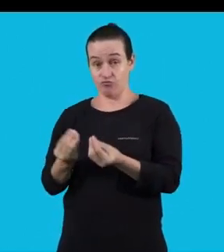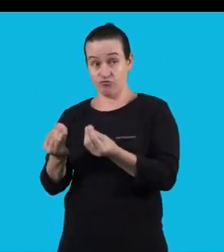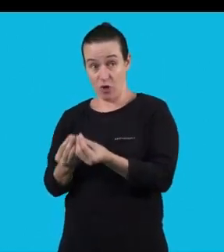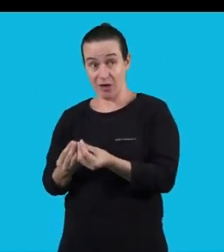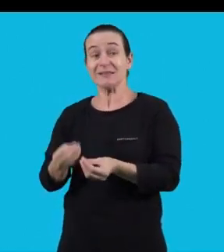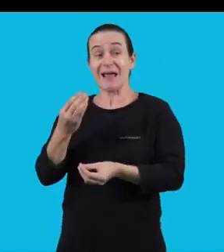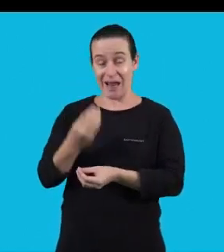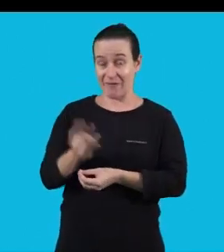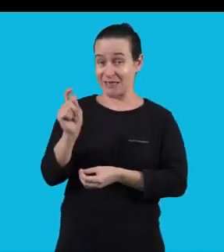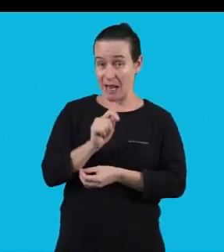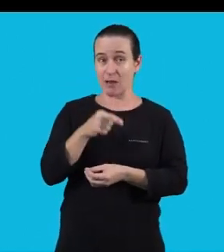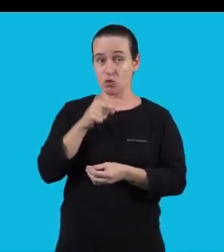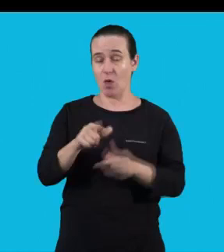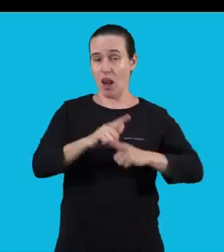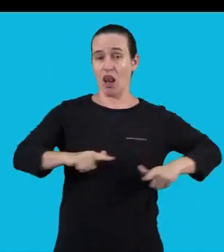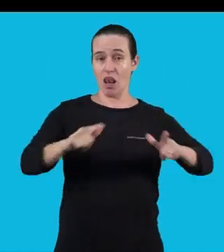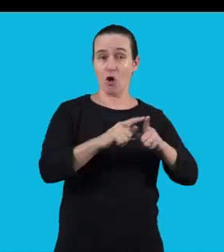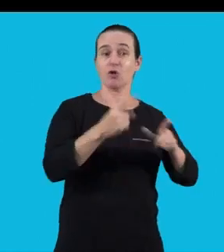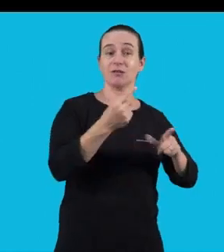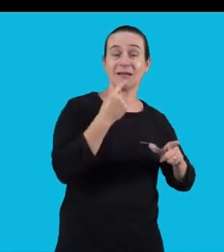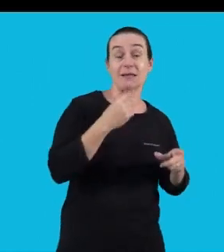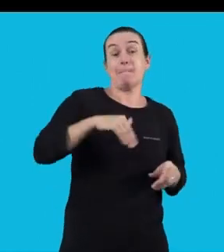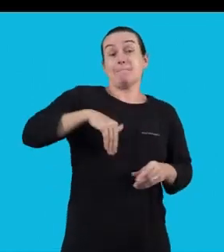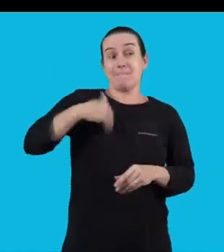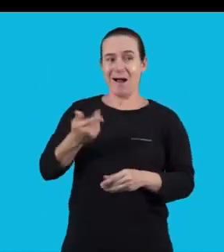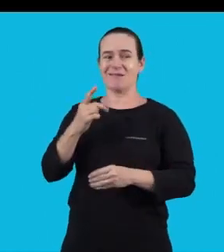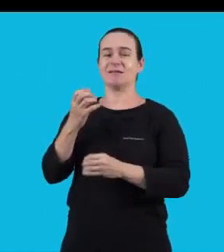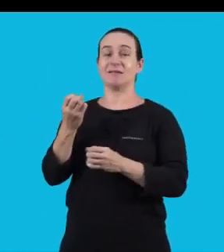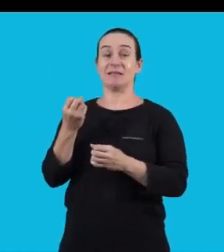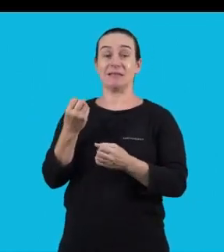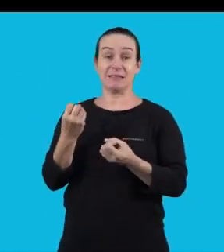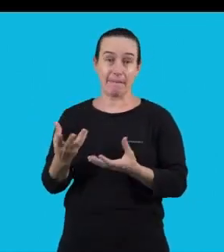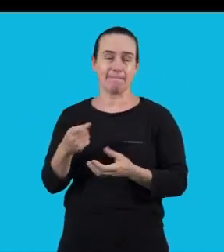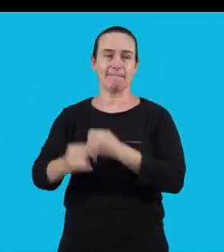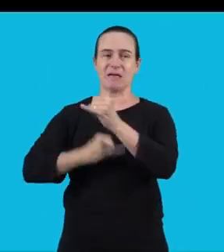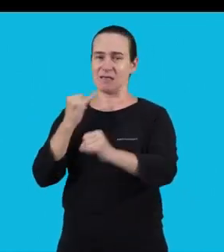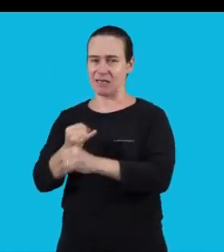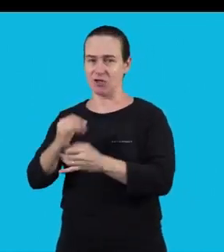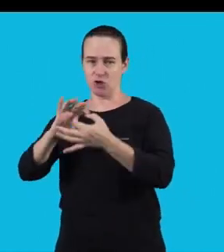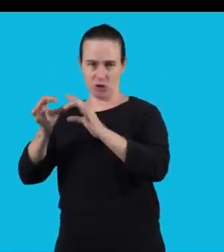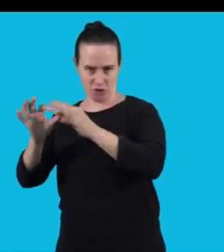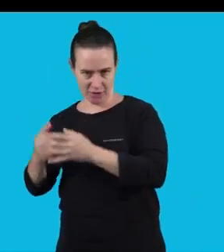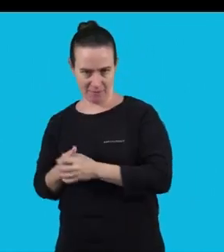tailored to local tastes by some international chains.